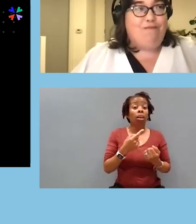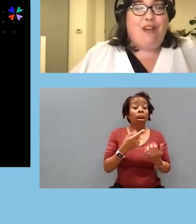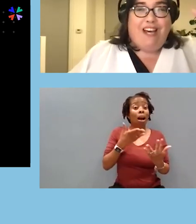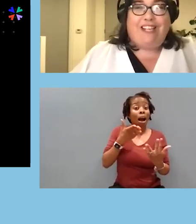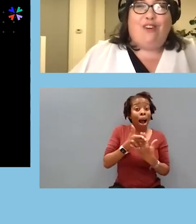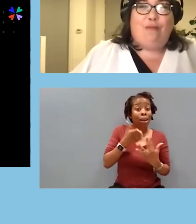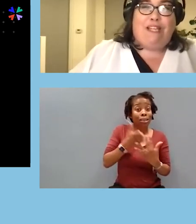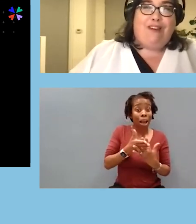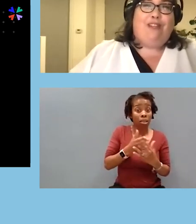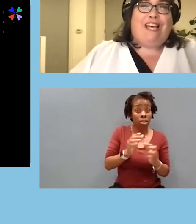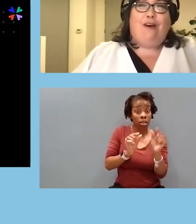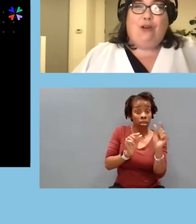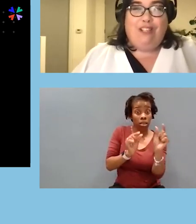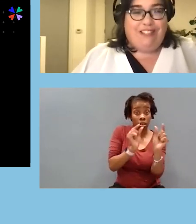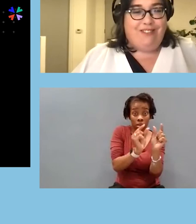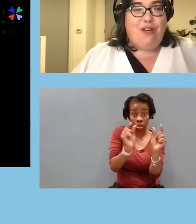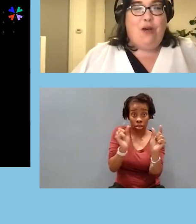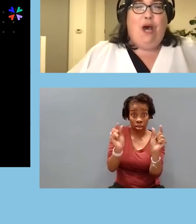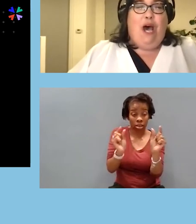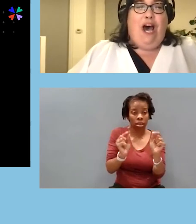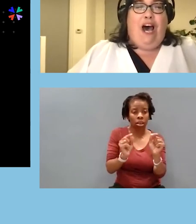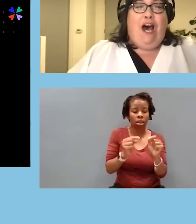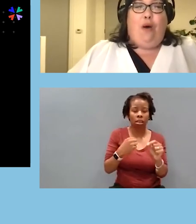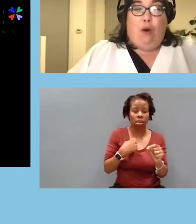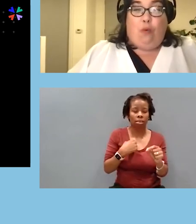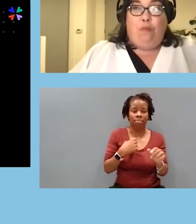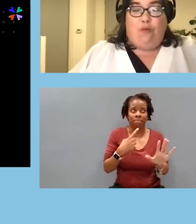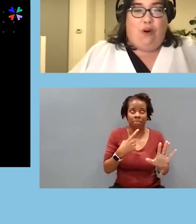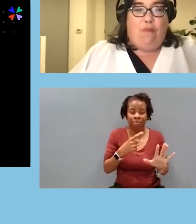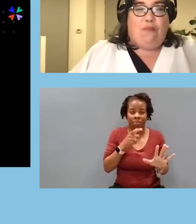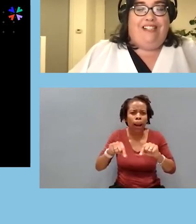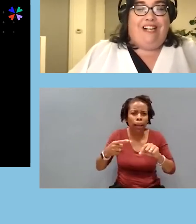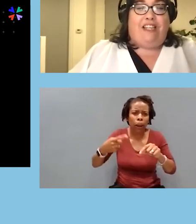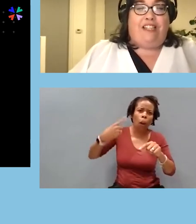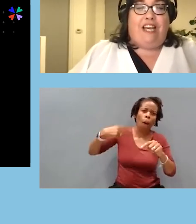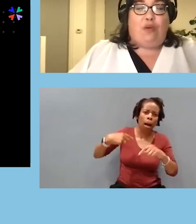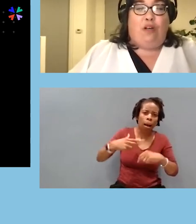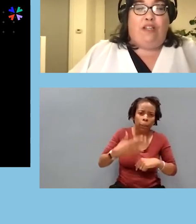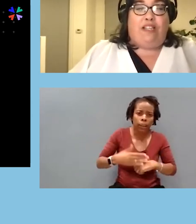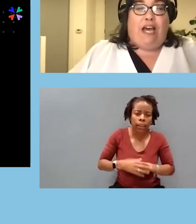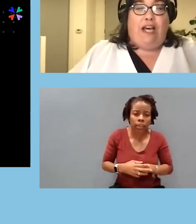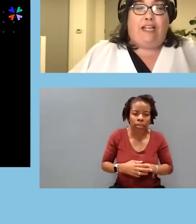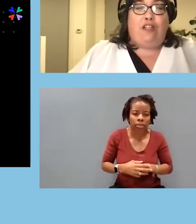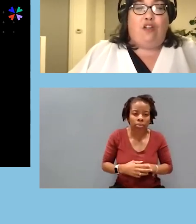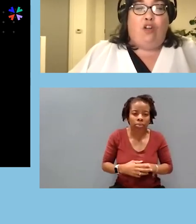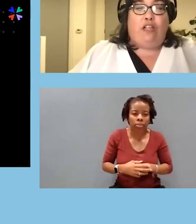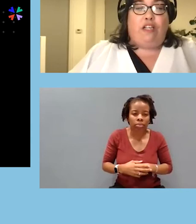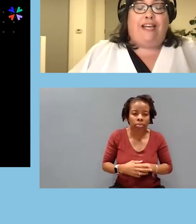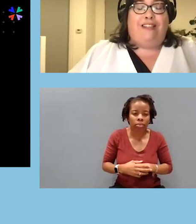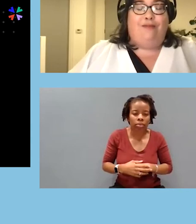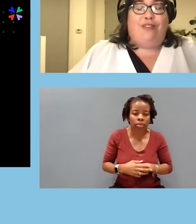appropriate. I cannot pronounce that word. We'll move on. The next one is